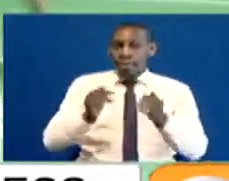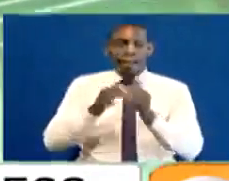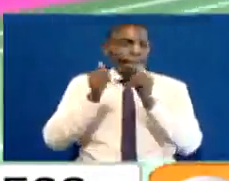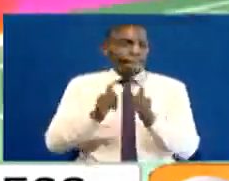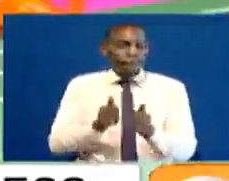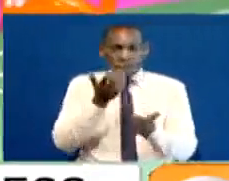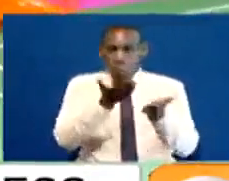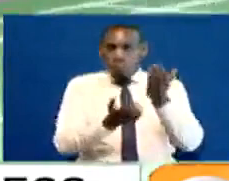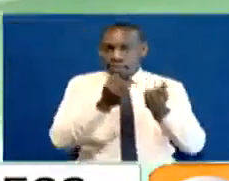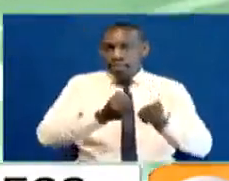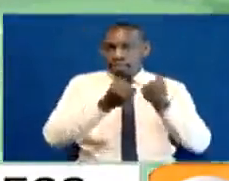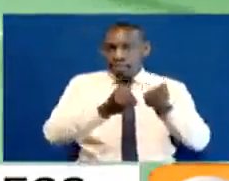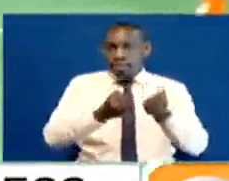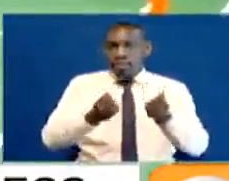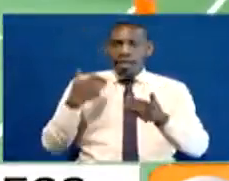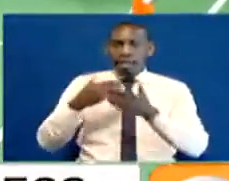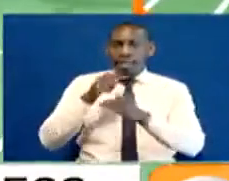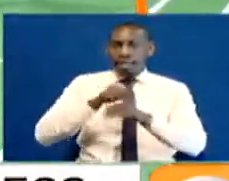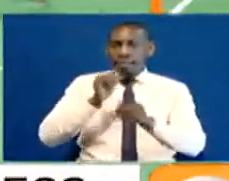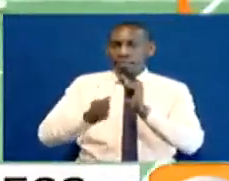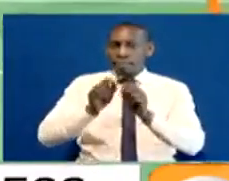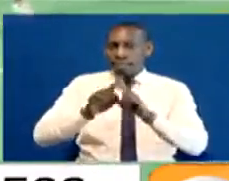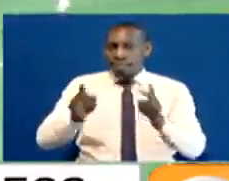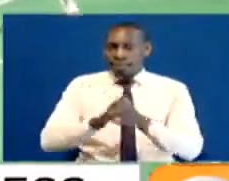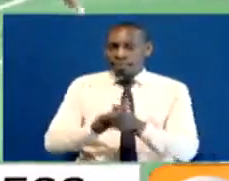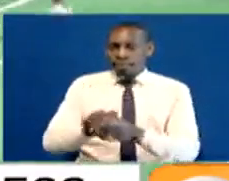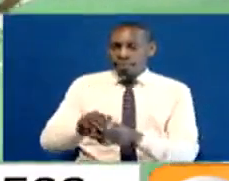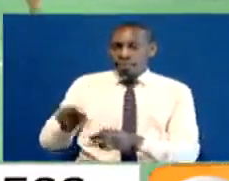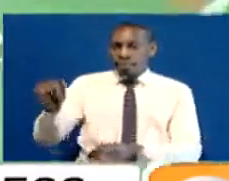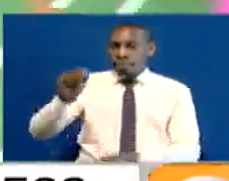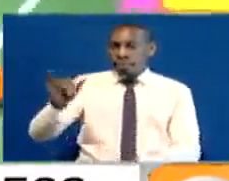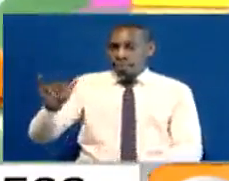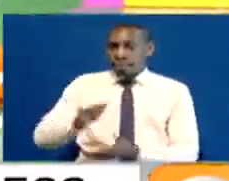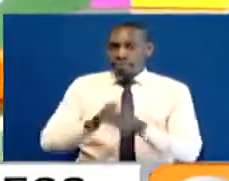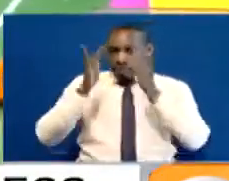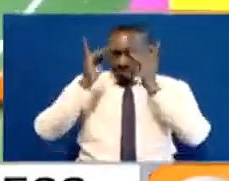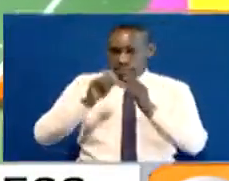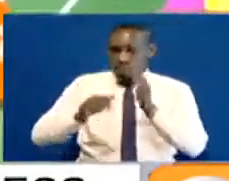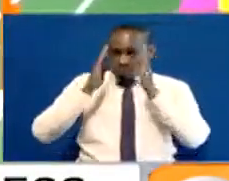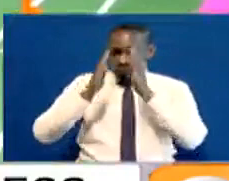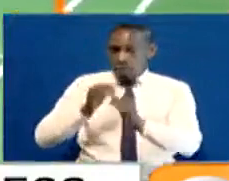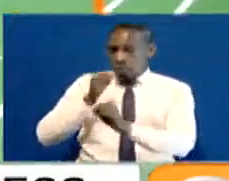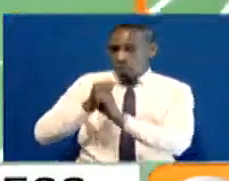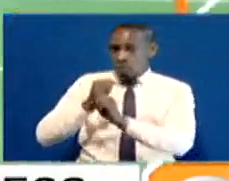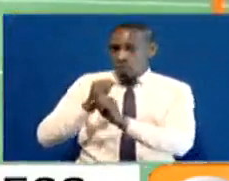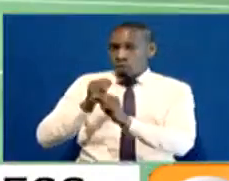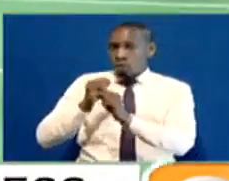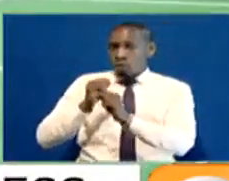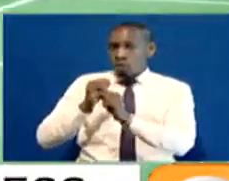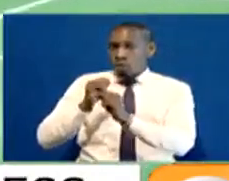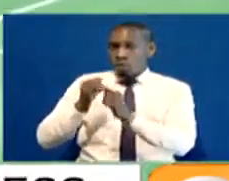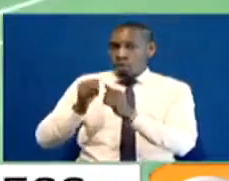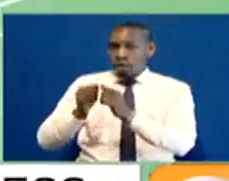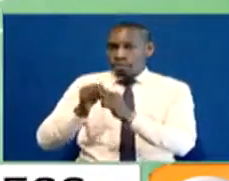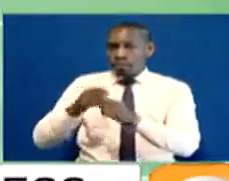yet to gauge their strength until the competition starts. Sikoyo, on the other hand, chooses to focus on her game and not look at